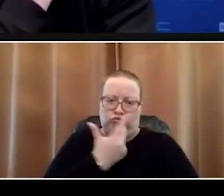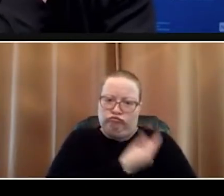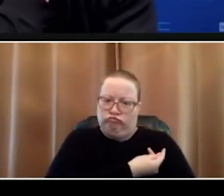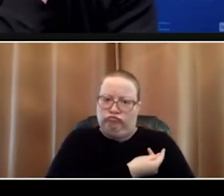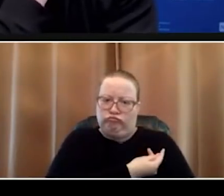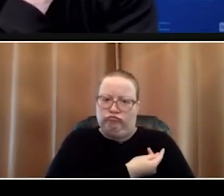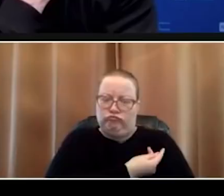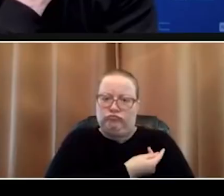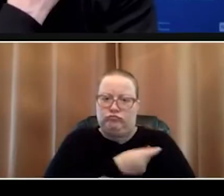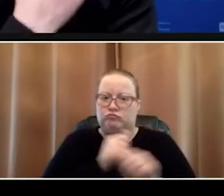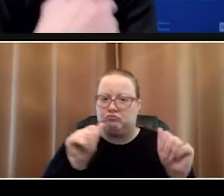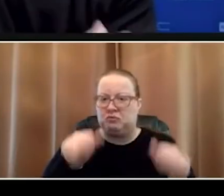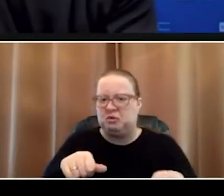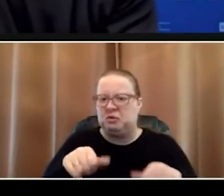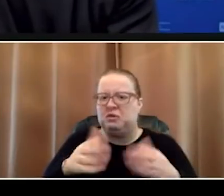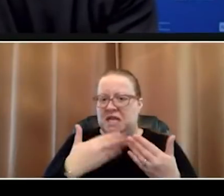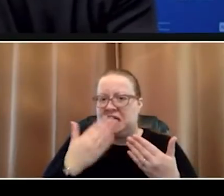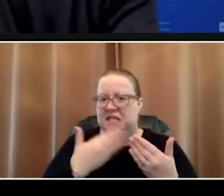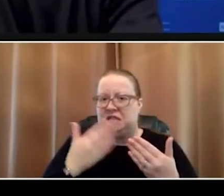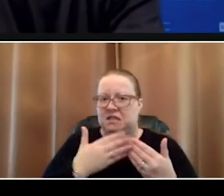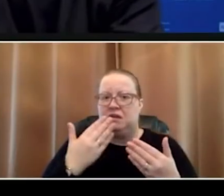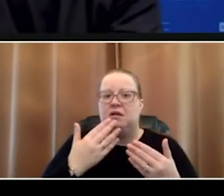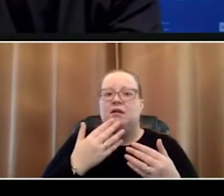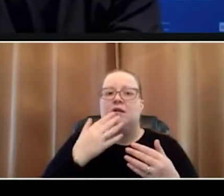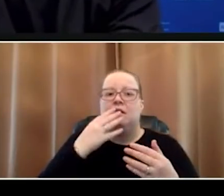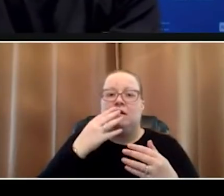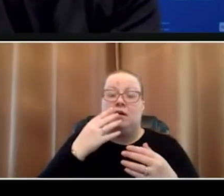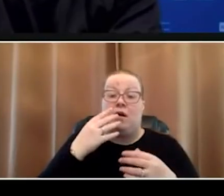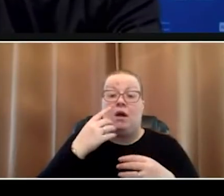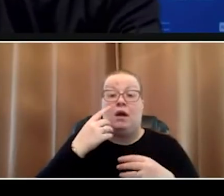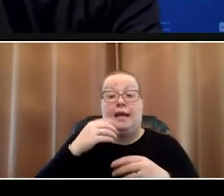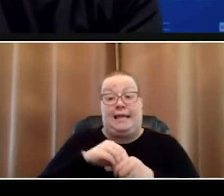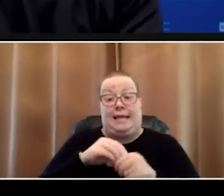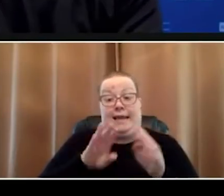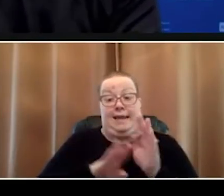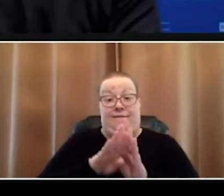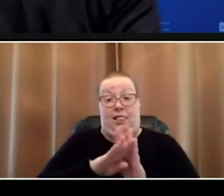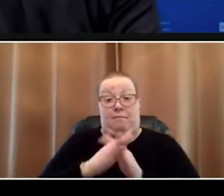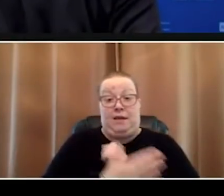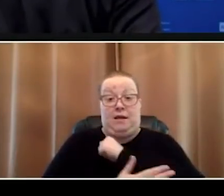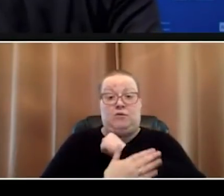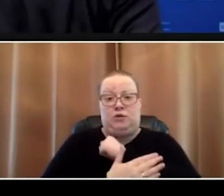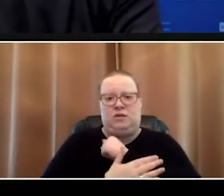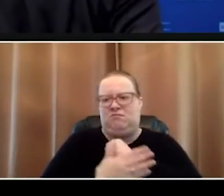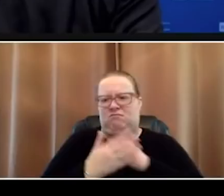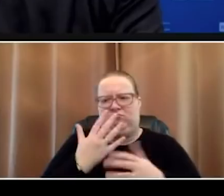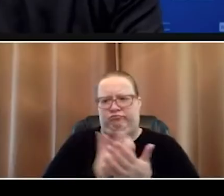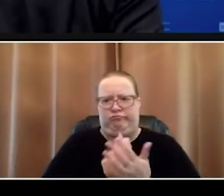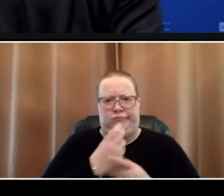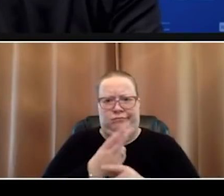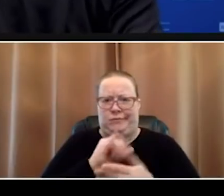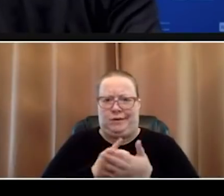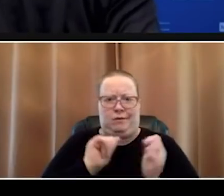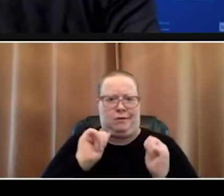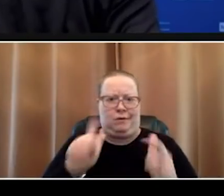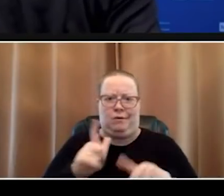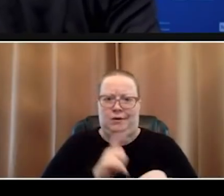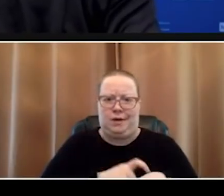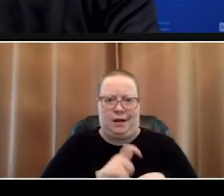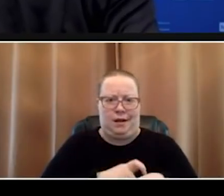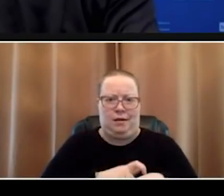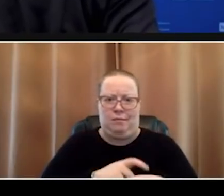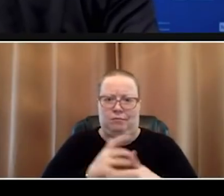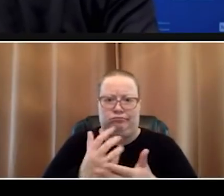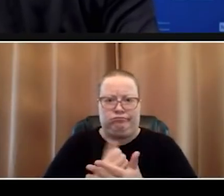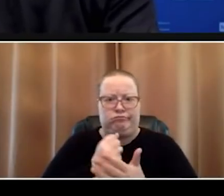That's easy to do. In developing countries, we do that all the time, that we get people,